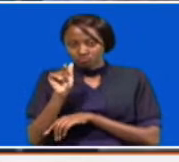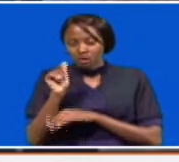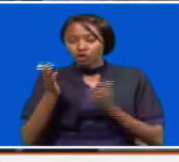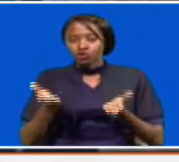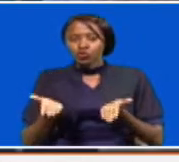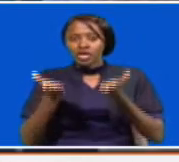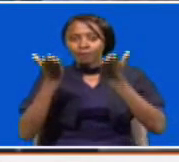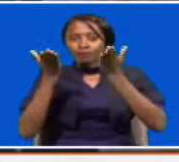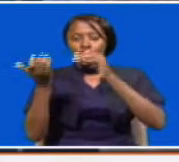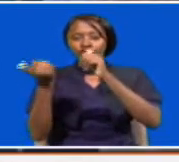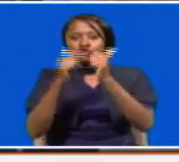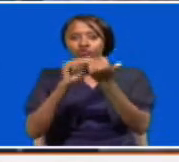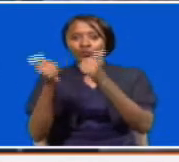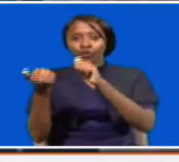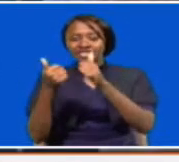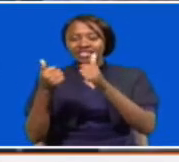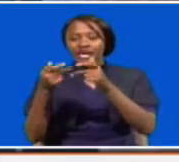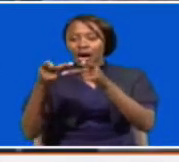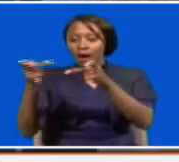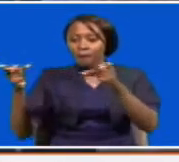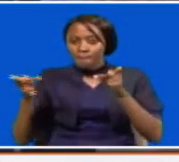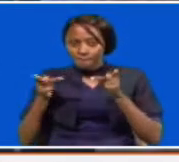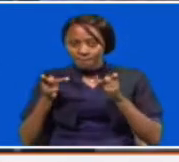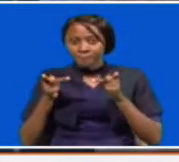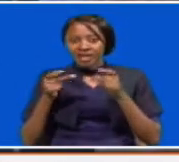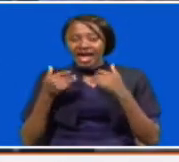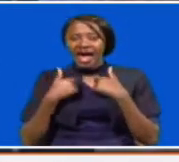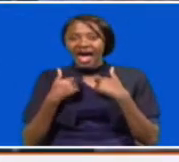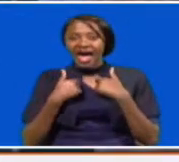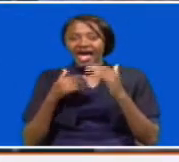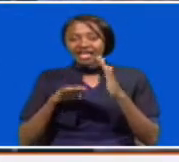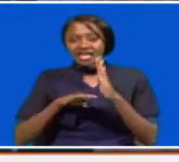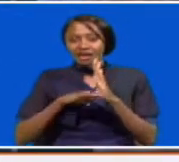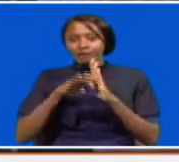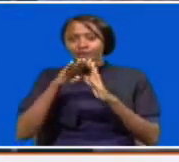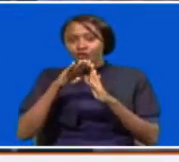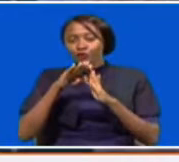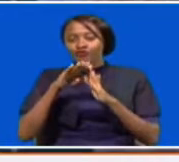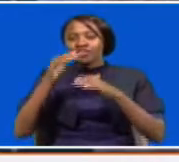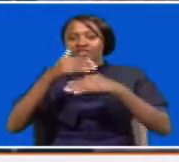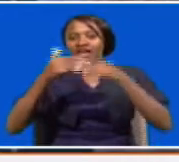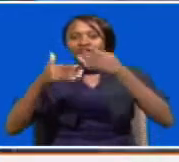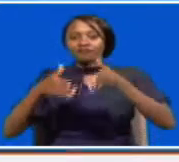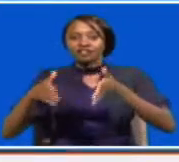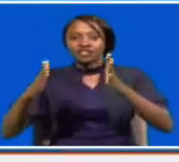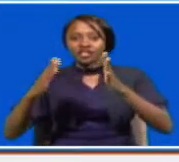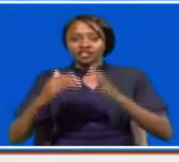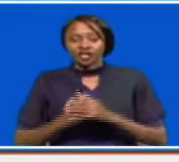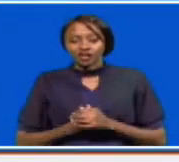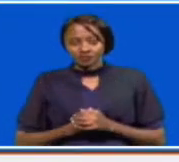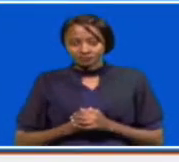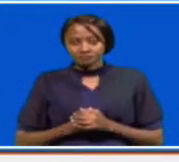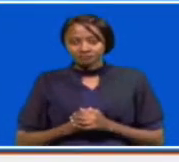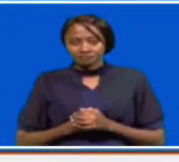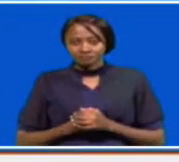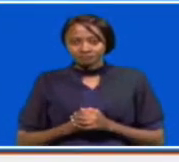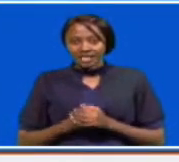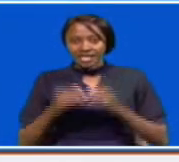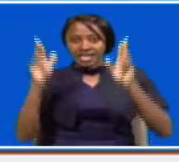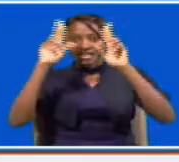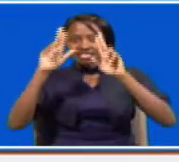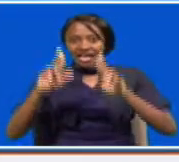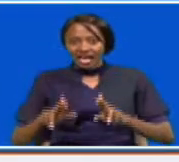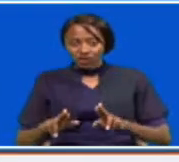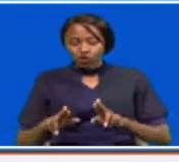the club's sporting facilities, to improve and maintain the club's infrastructure. On the